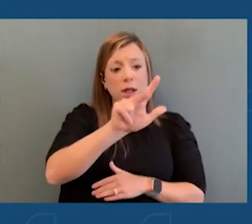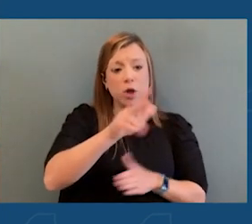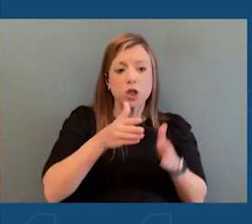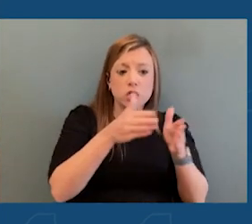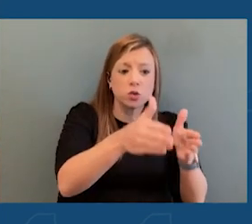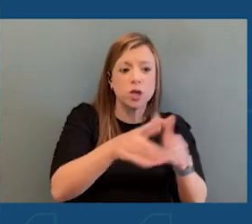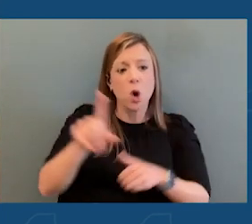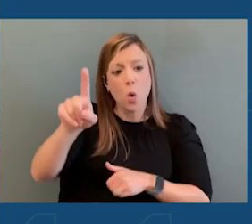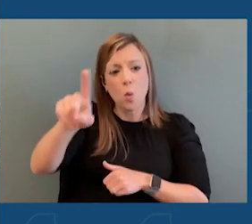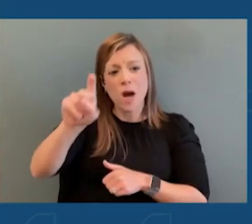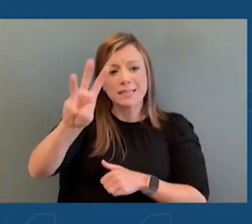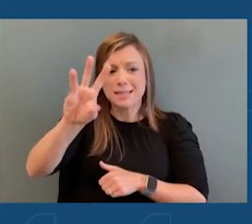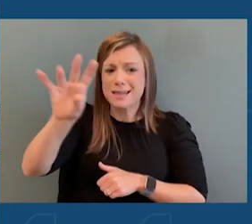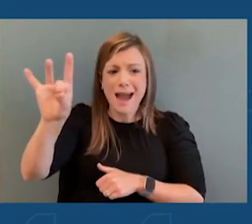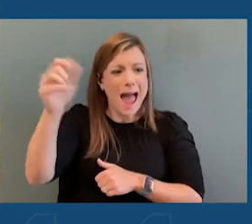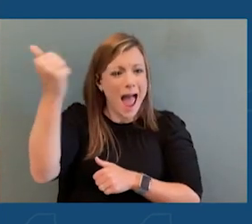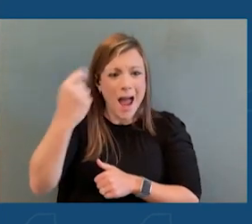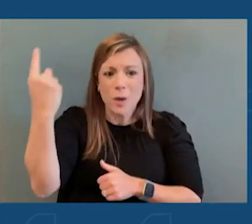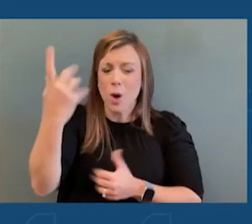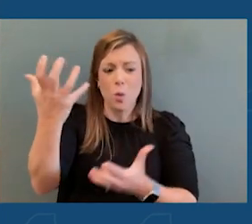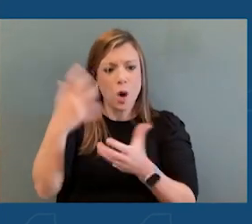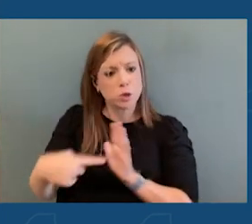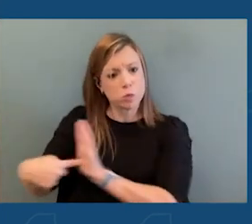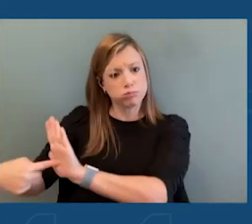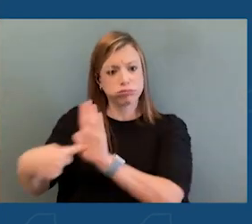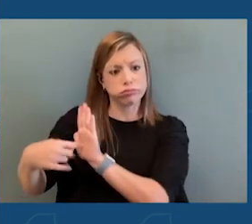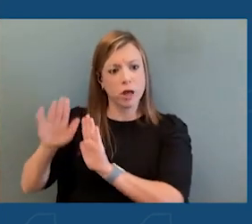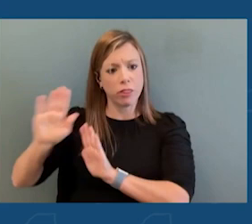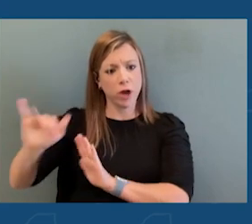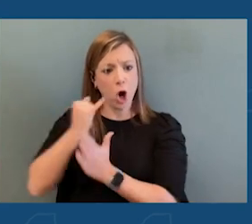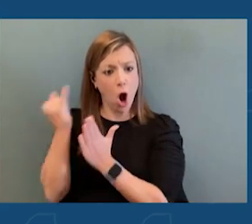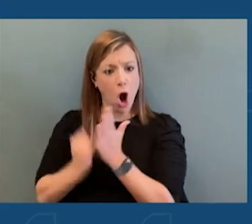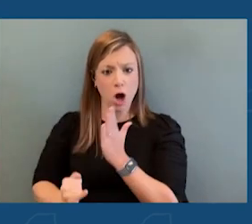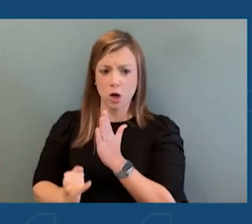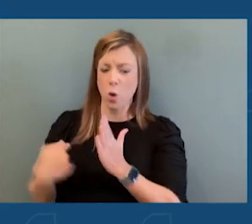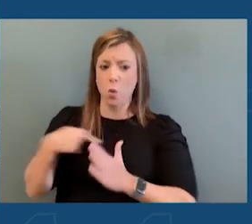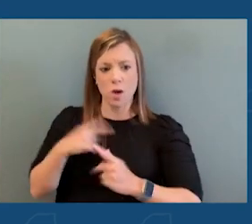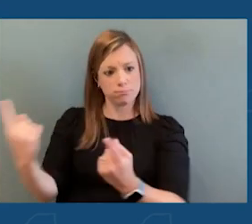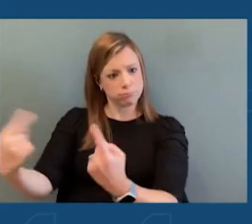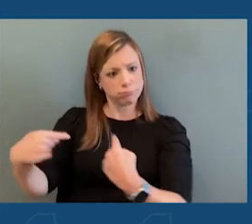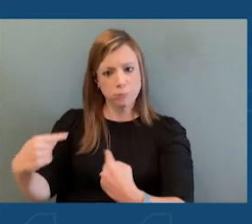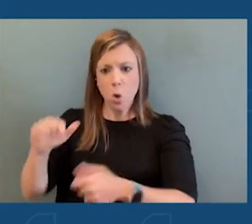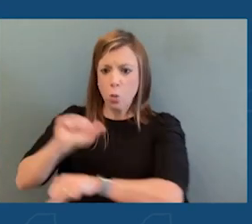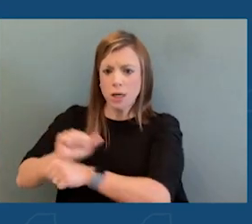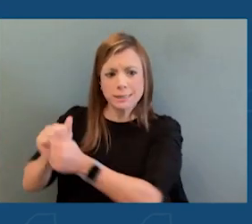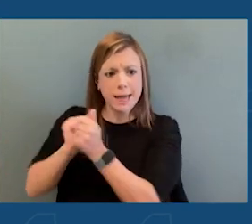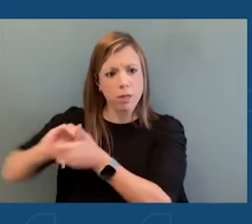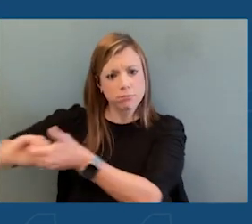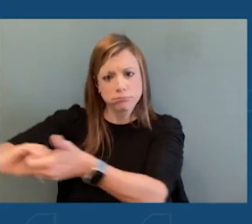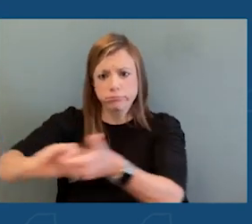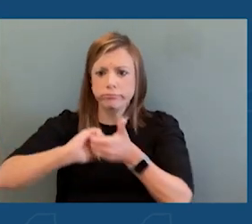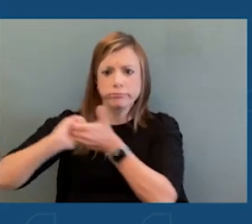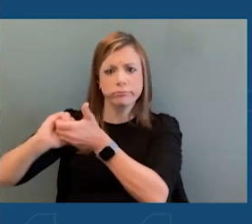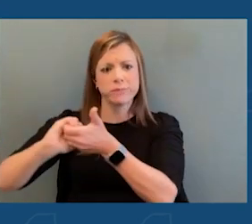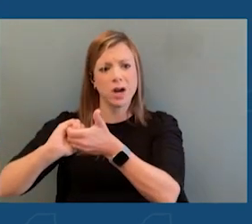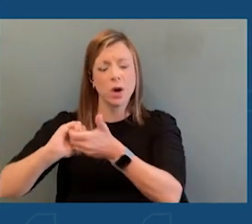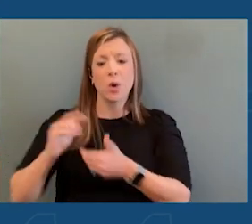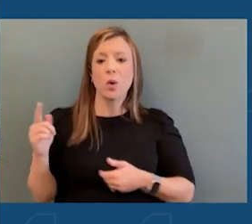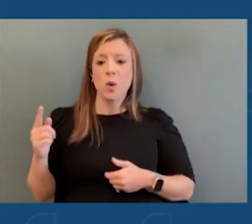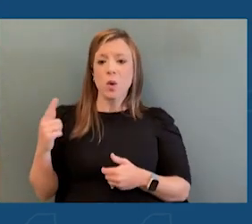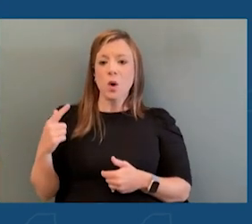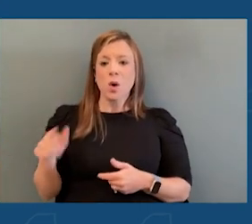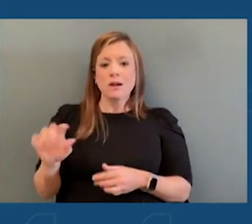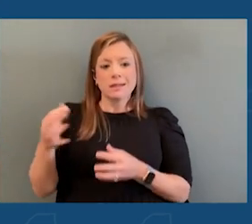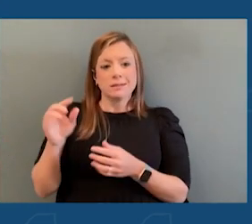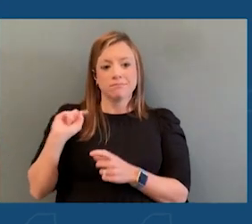public space, to come through this agency and we work together. Felicidades a Mino, a People Theater Project, por el buen trabajo que han